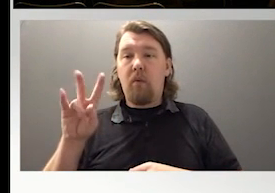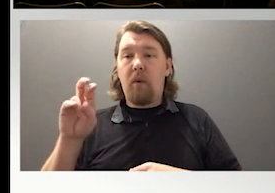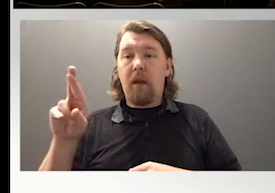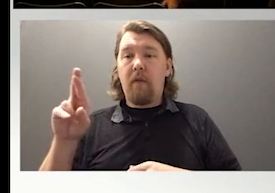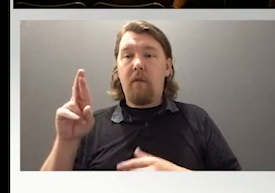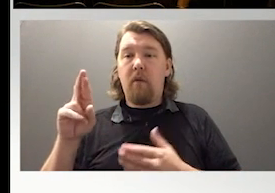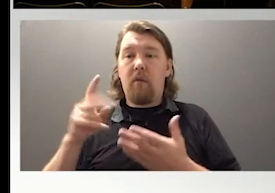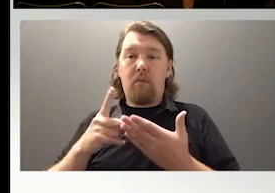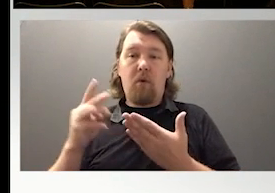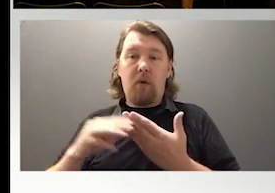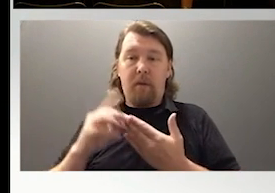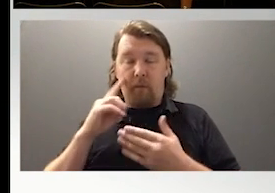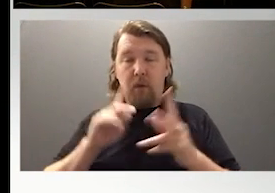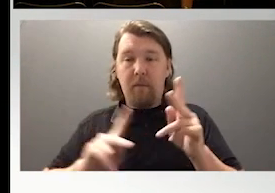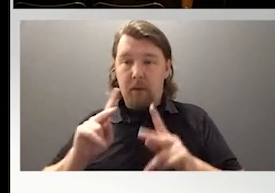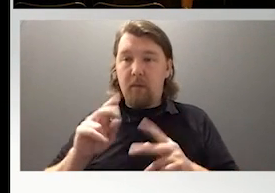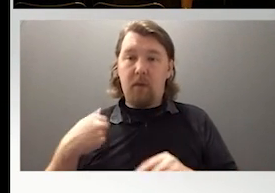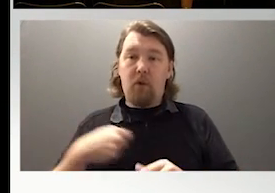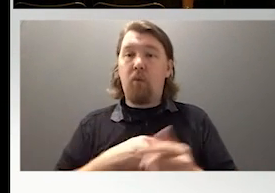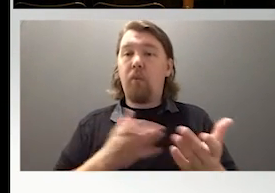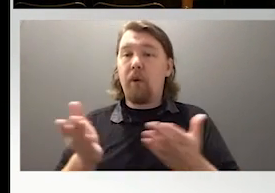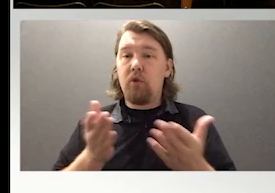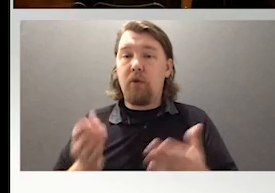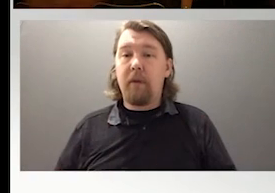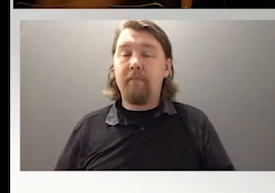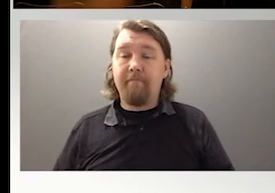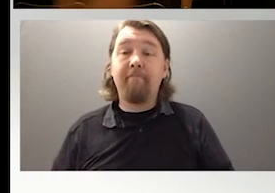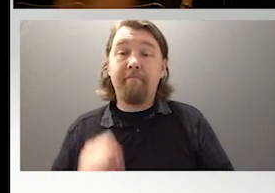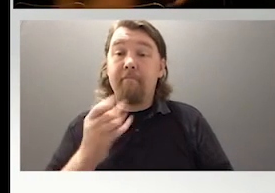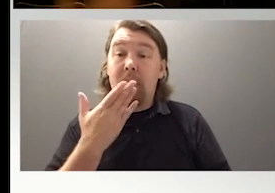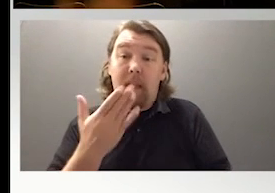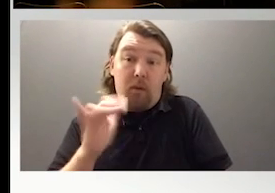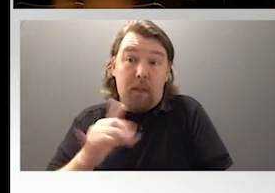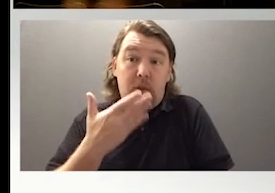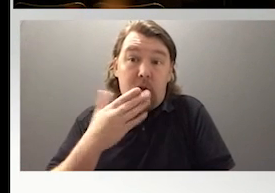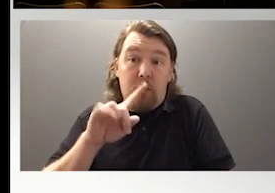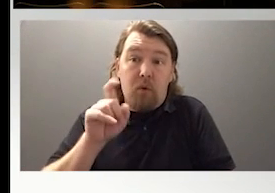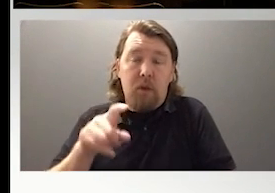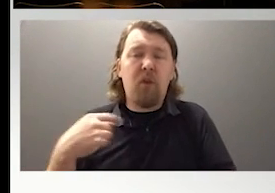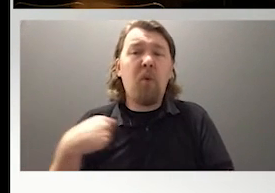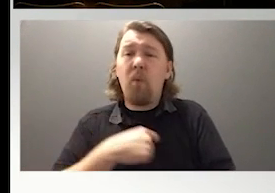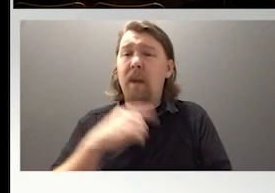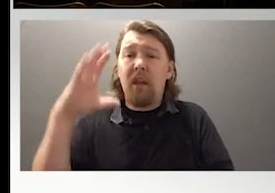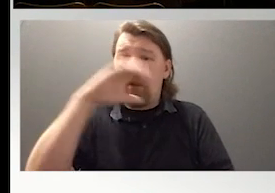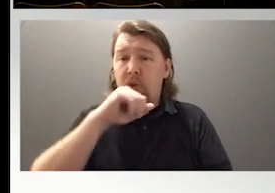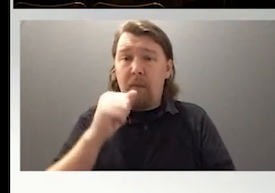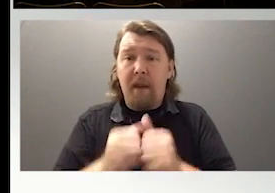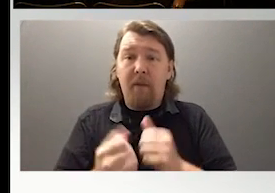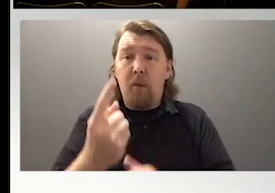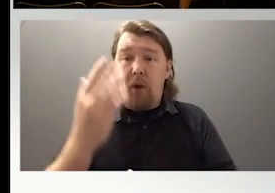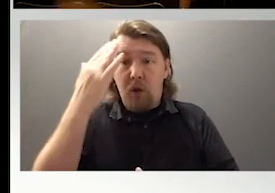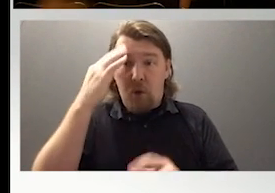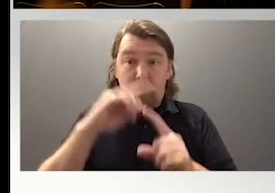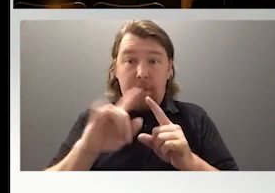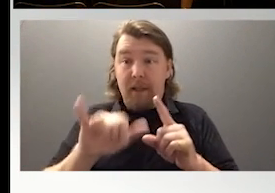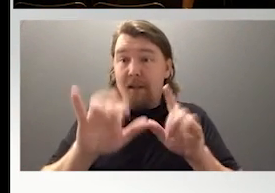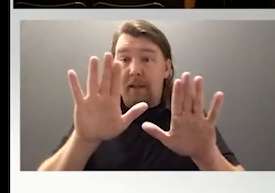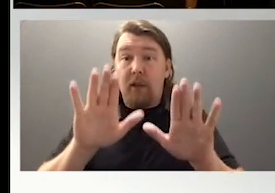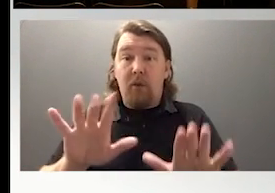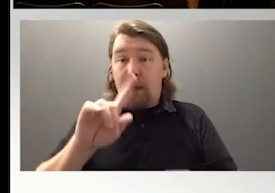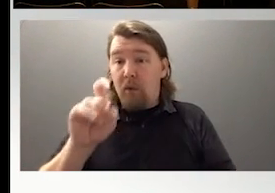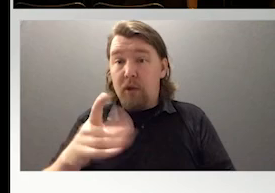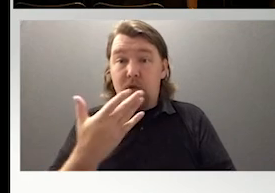program for the people that we serve. Thank you. That's a good question, and we assume everybody knows, but that's a great